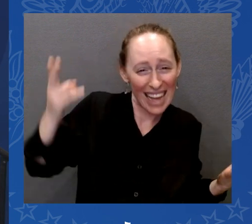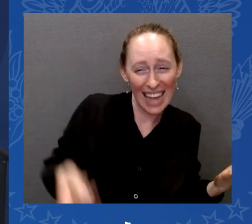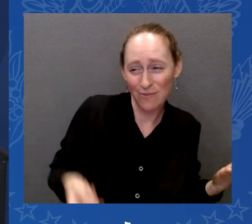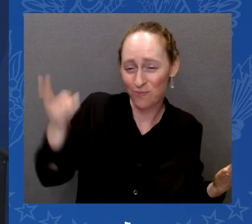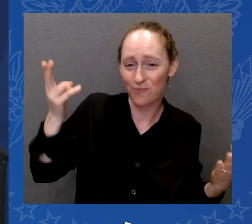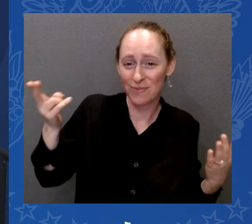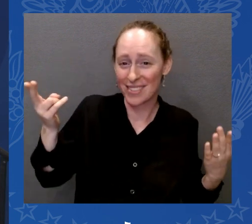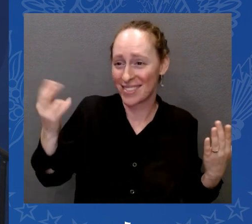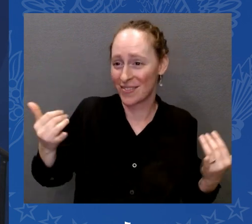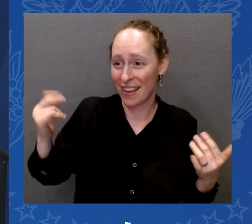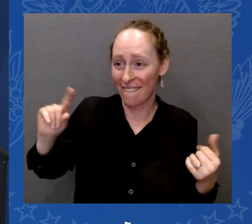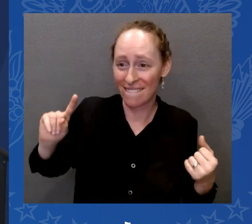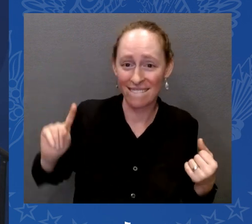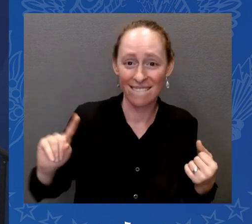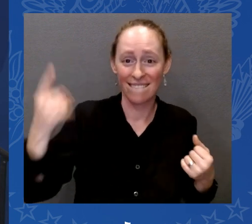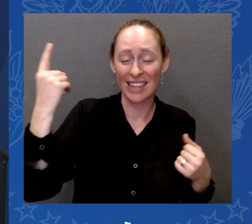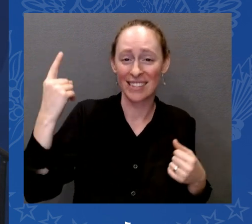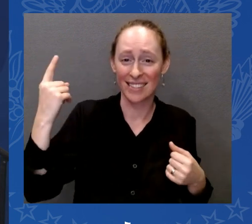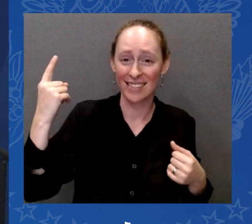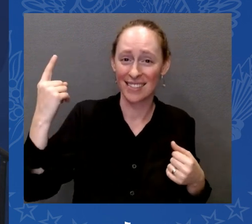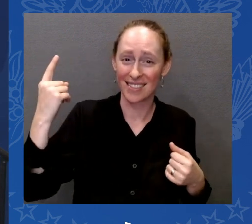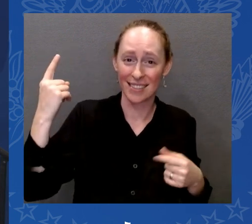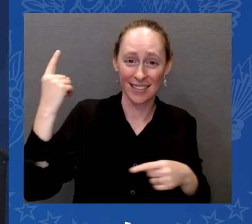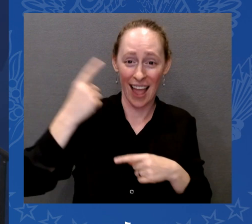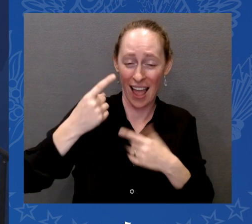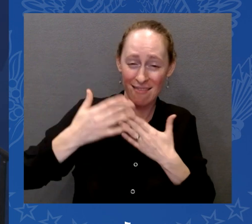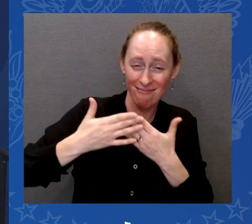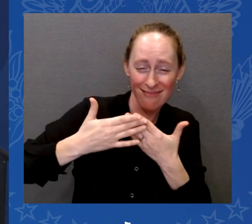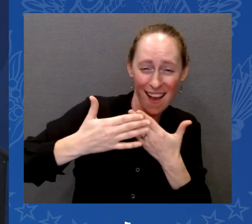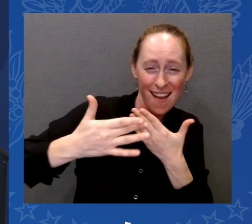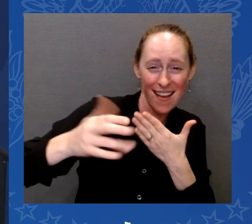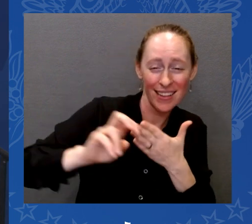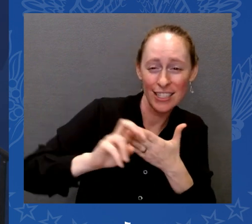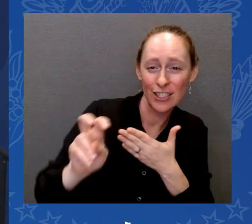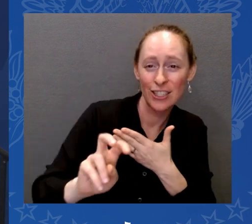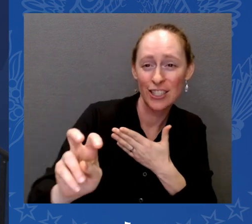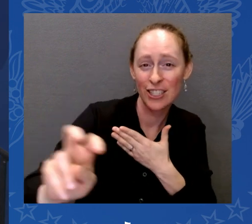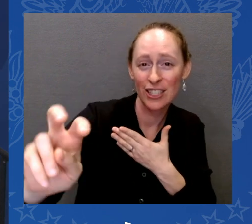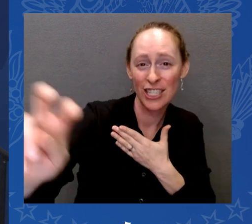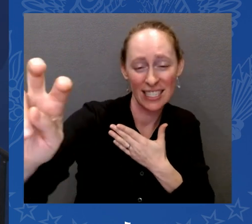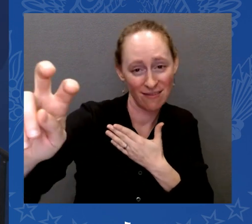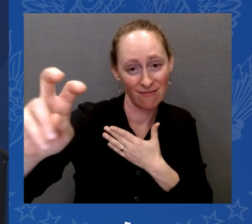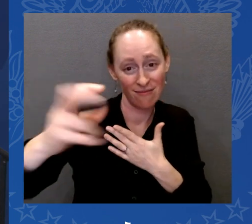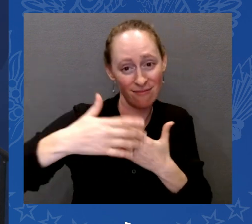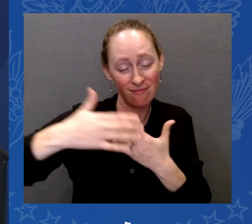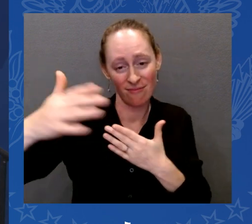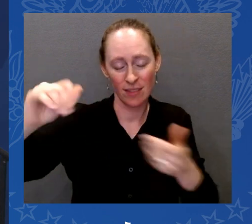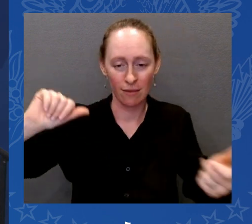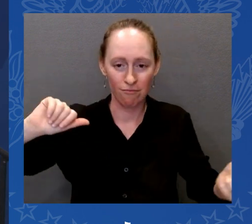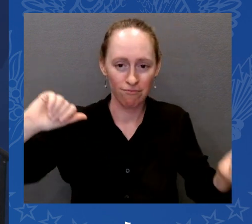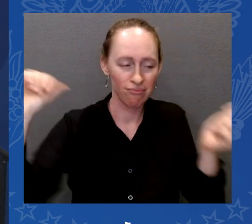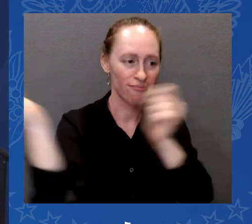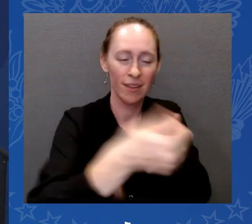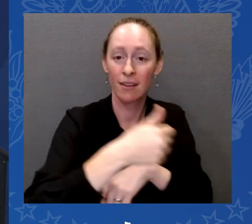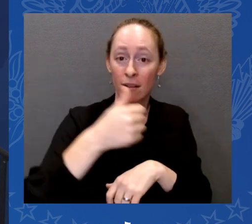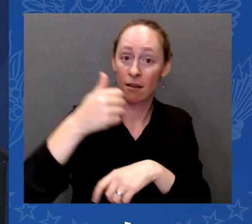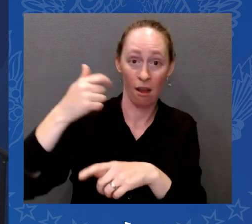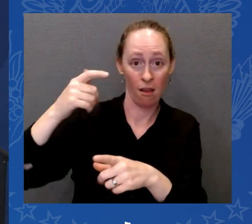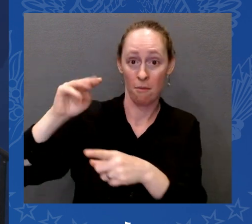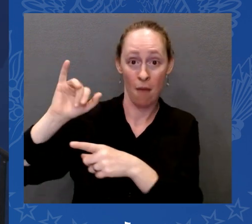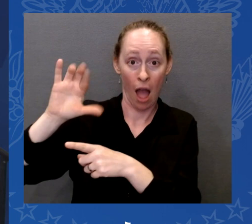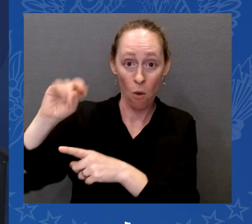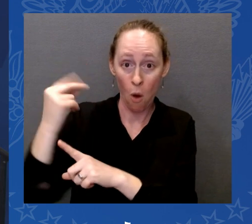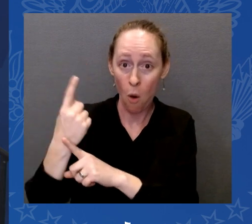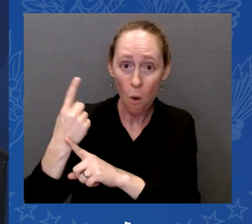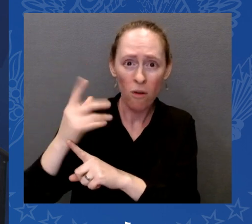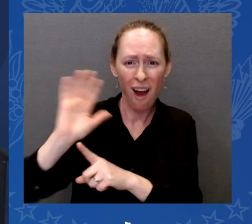come. Transformational for Micron and our capabilities to create leading-edge memory. Transformational for Central